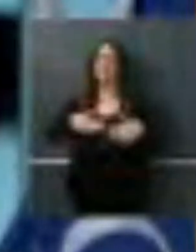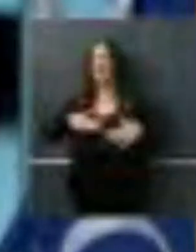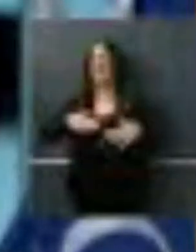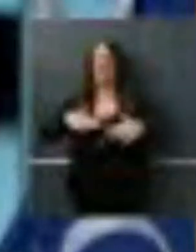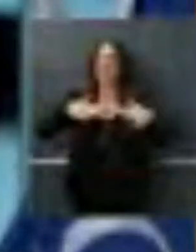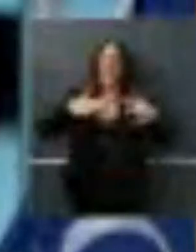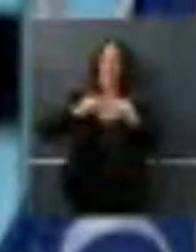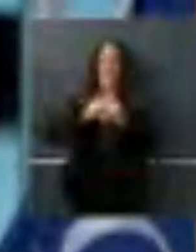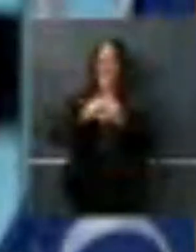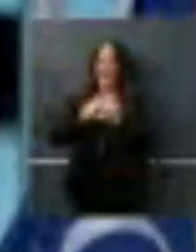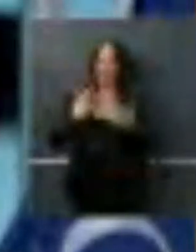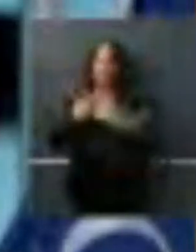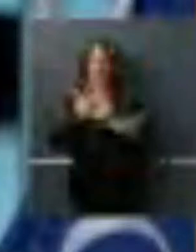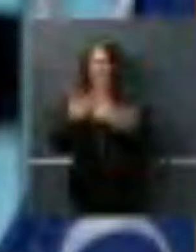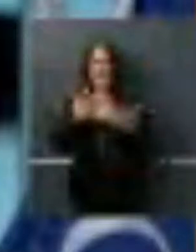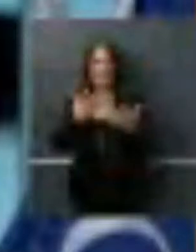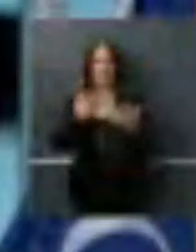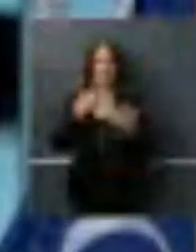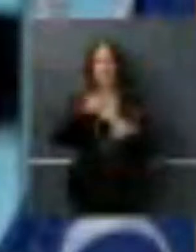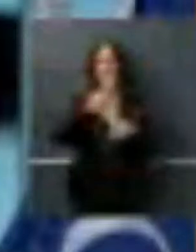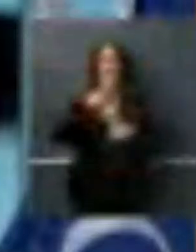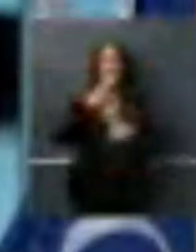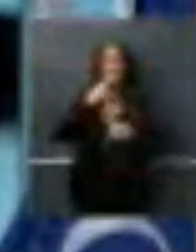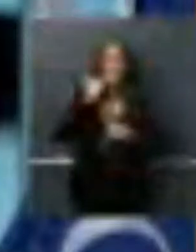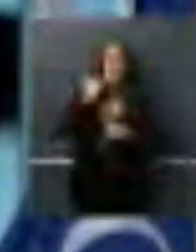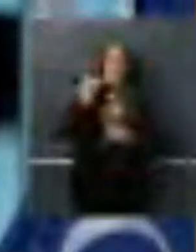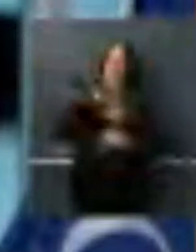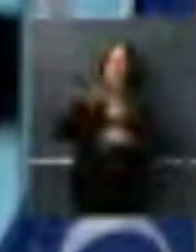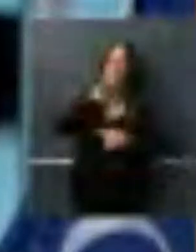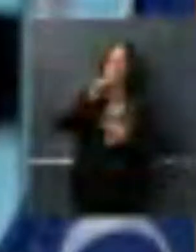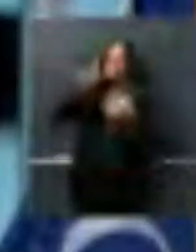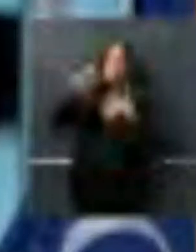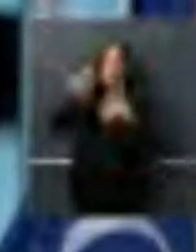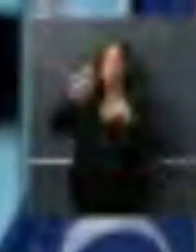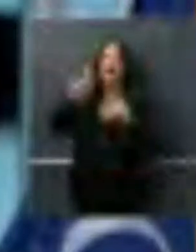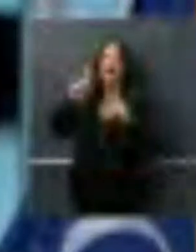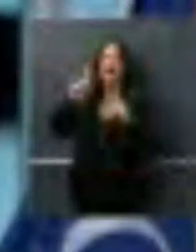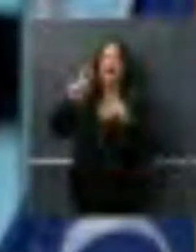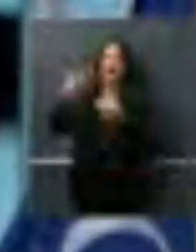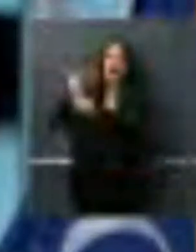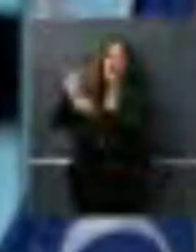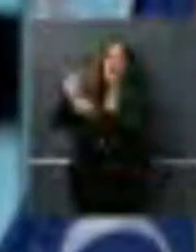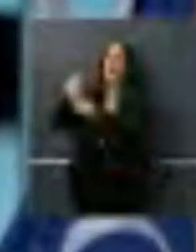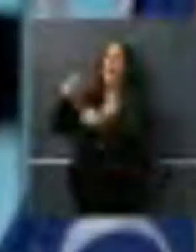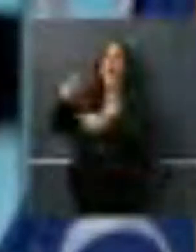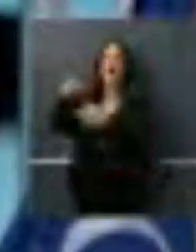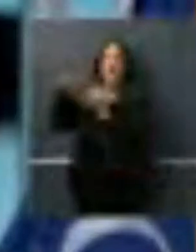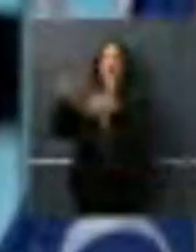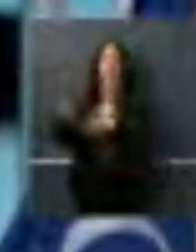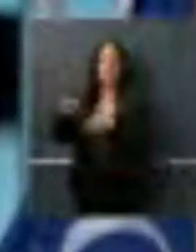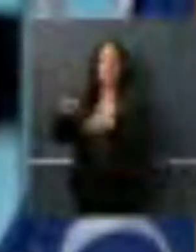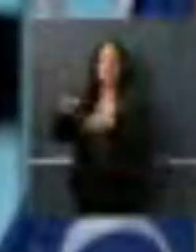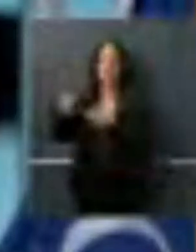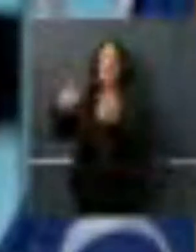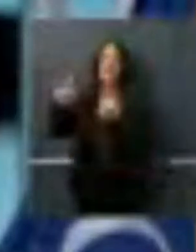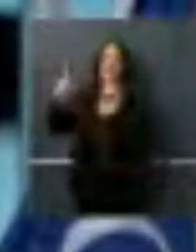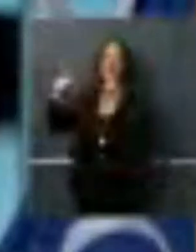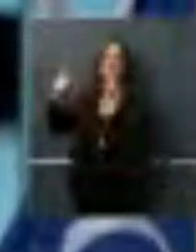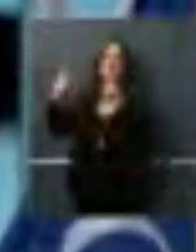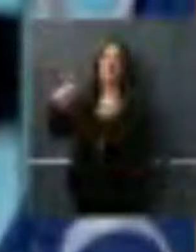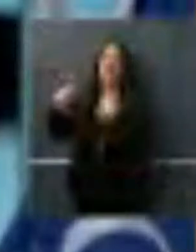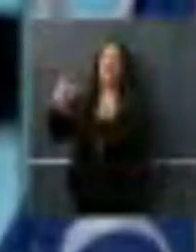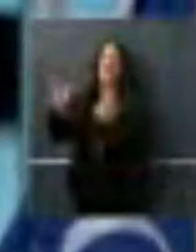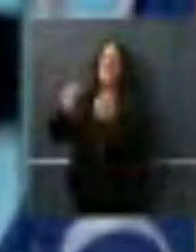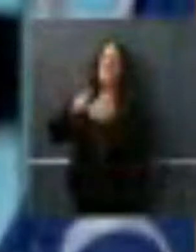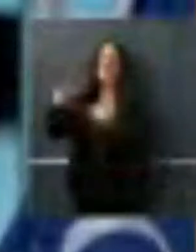adding a few hundred more personnel to that task, and we have some business process improvement strategies we're organizing with